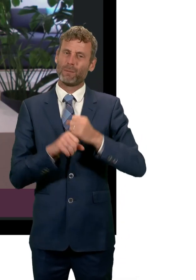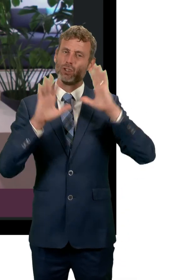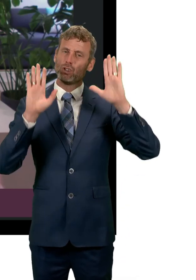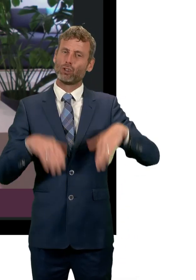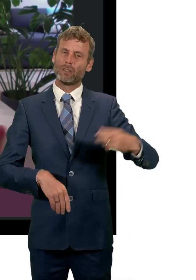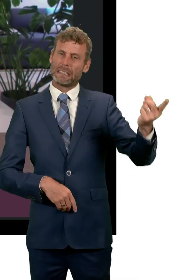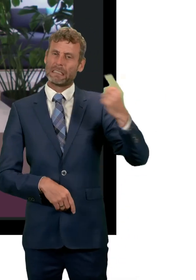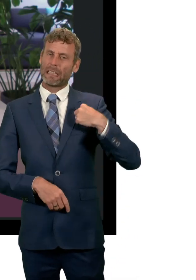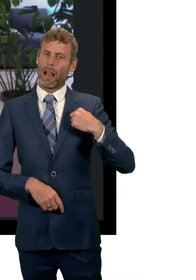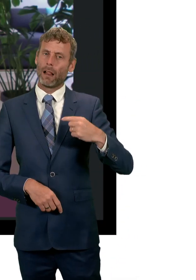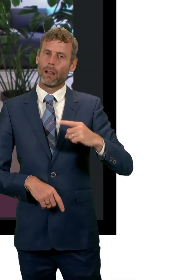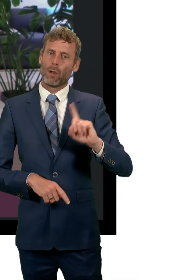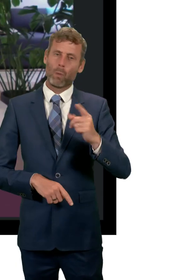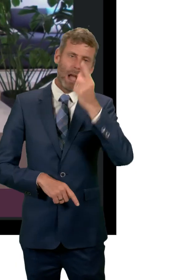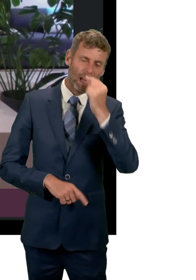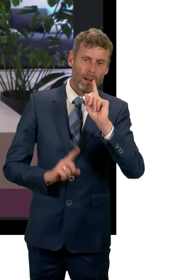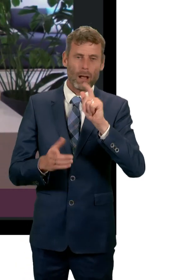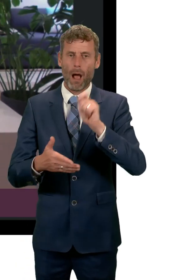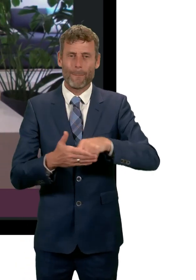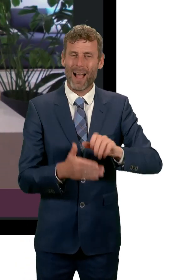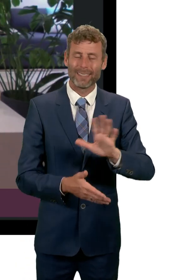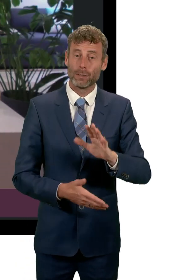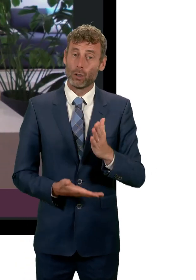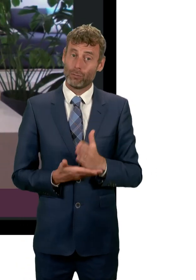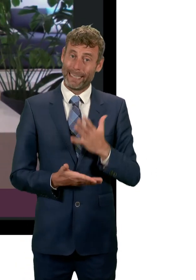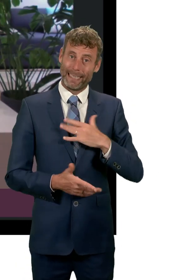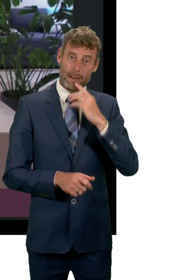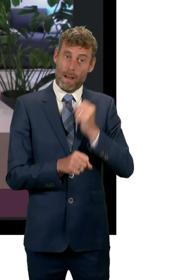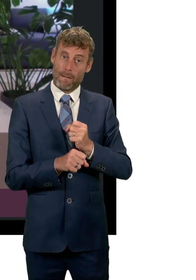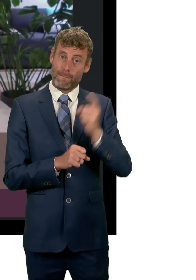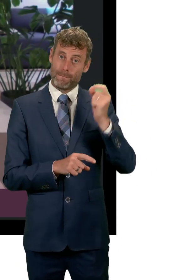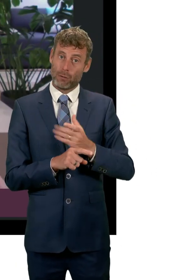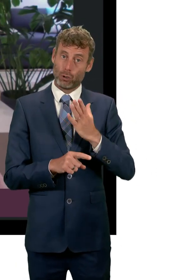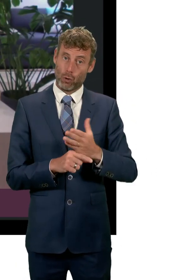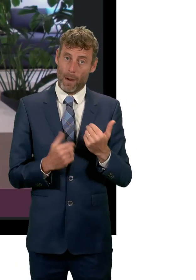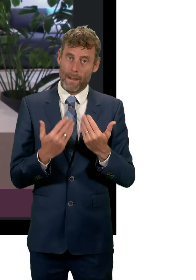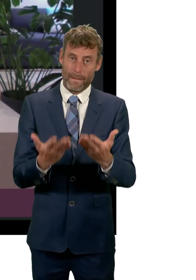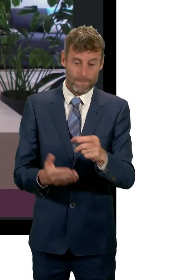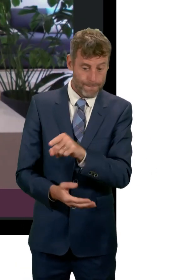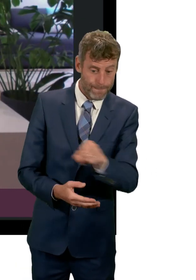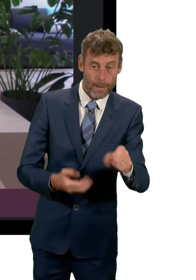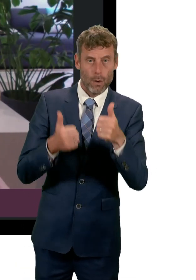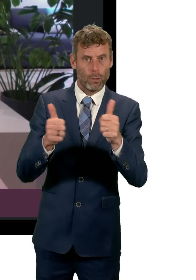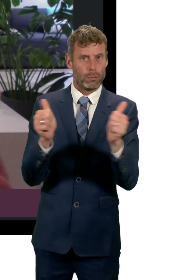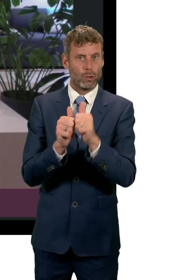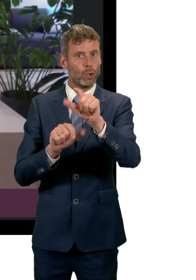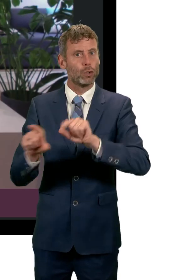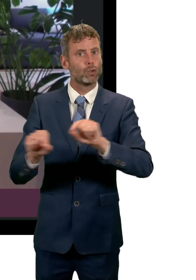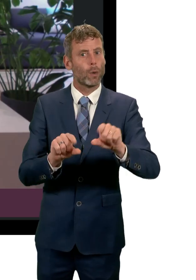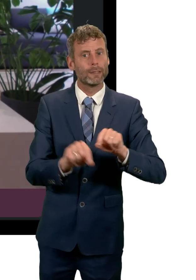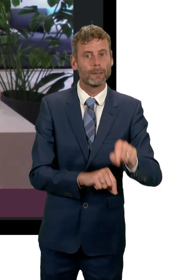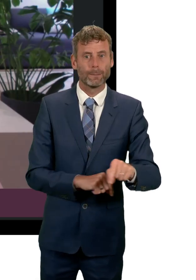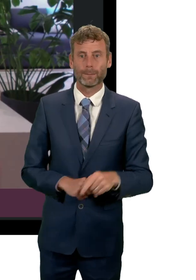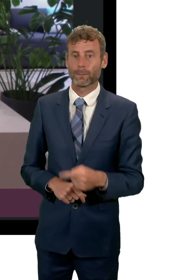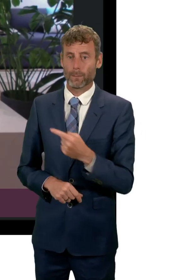coincidence. So if you look at the trajectory of obesity just rocketing around the world, there hasn't been a mass change in genetics. There hasn't been a mass